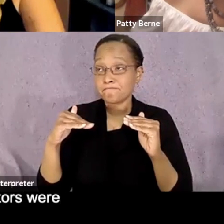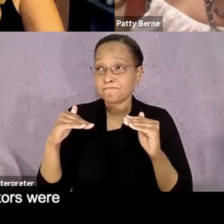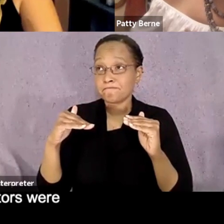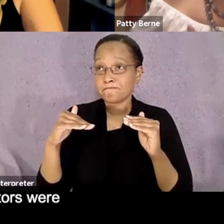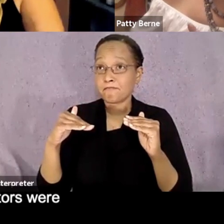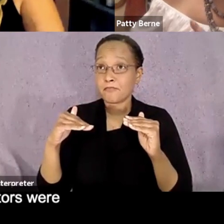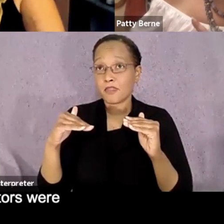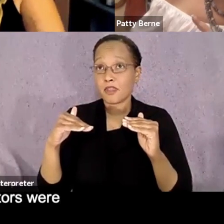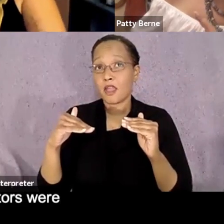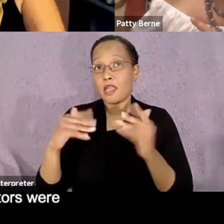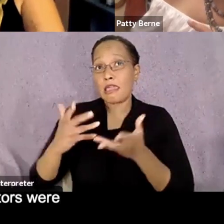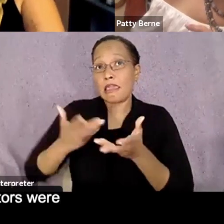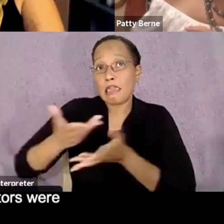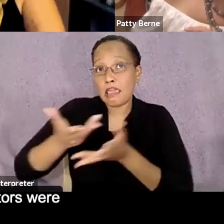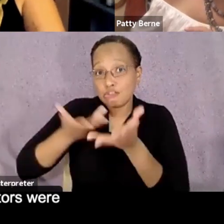actors were